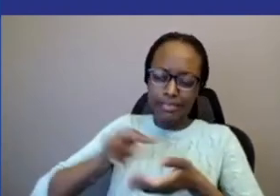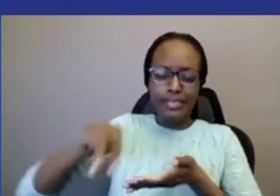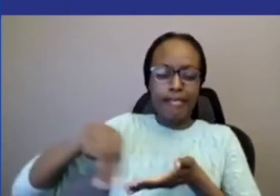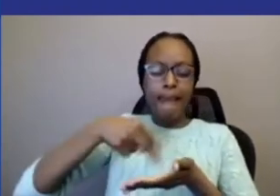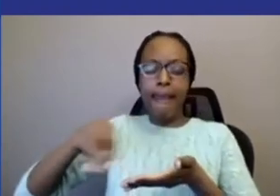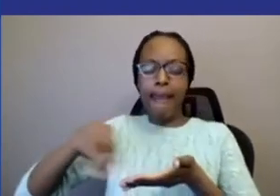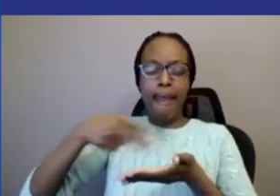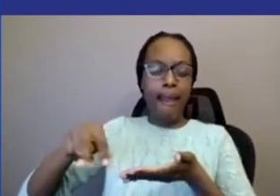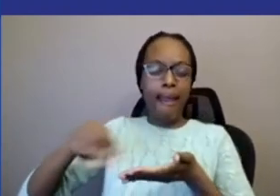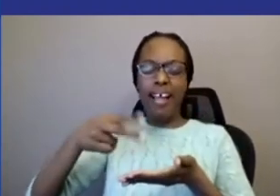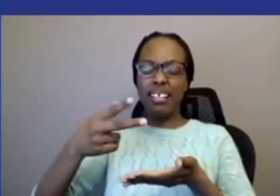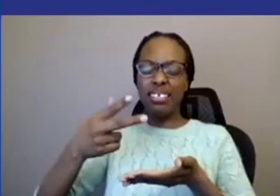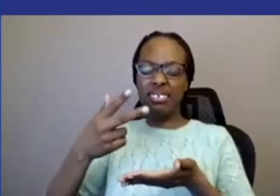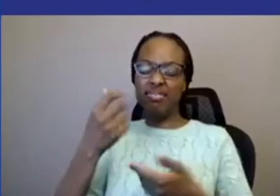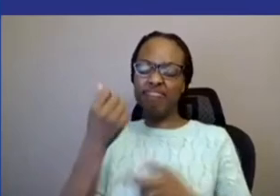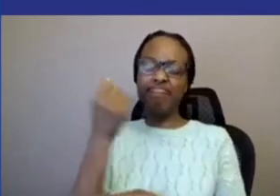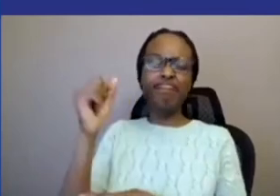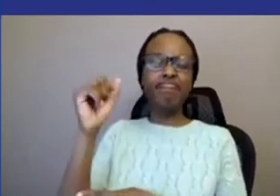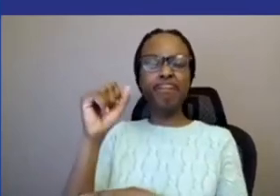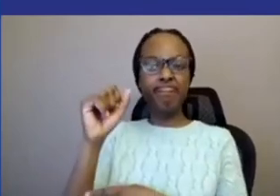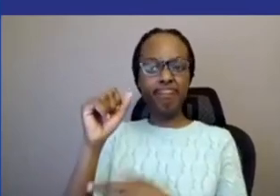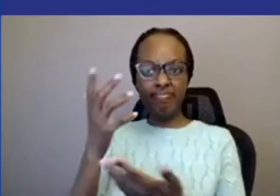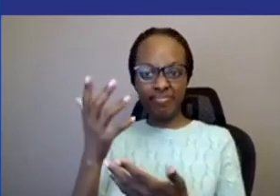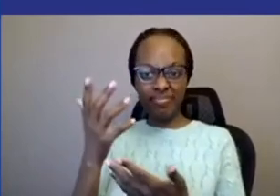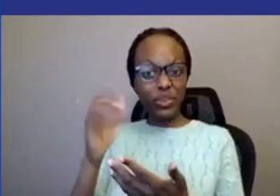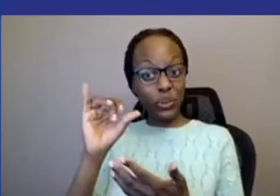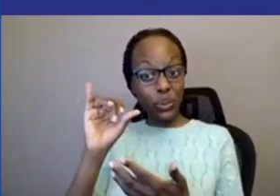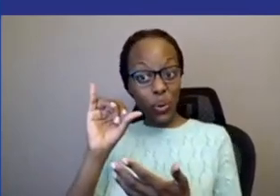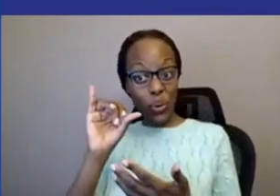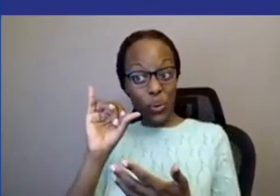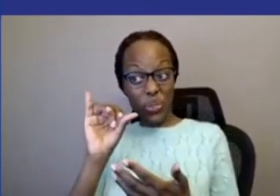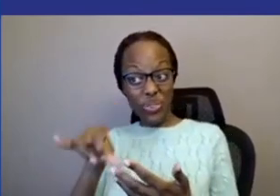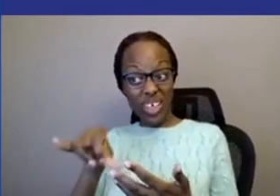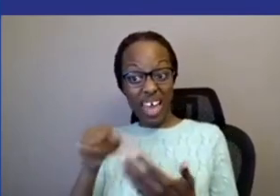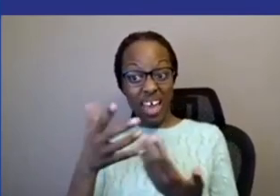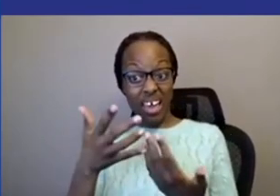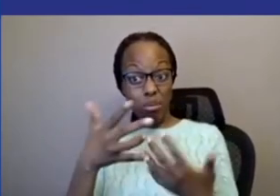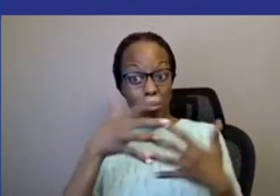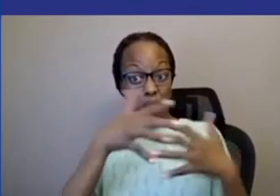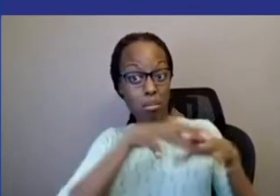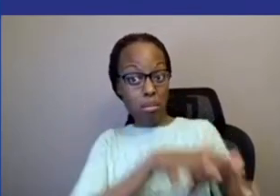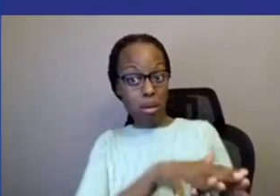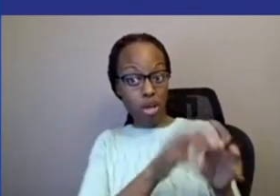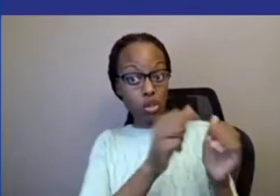really ride with the commercial, with the commercial kind of like